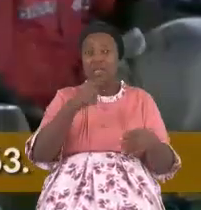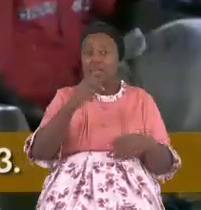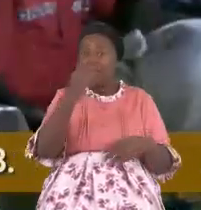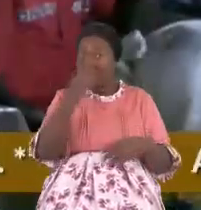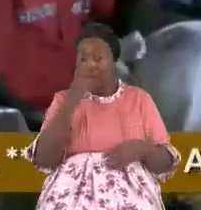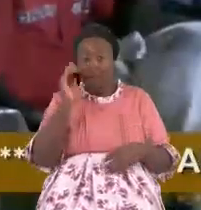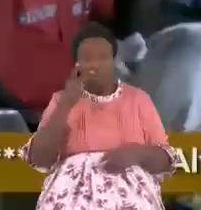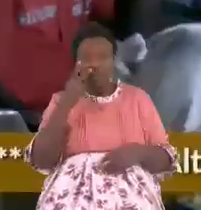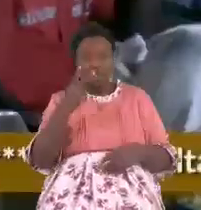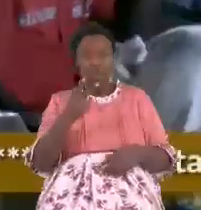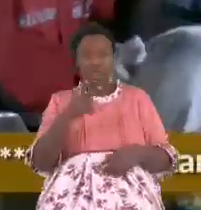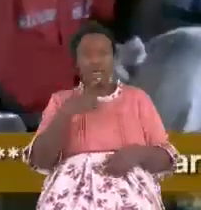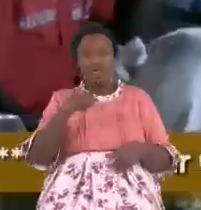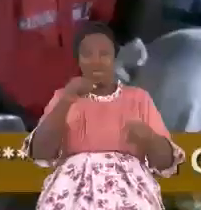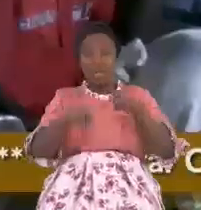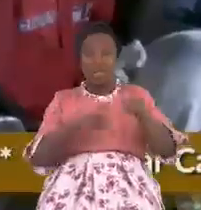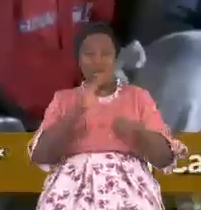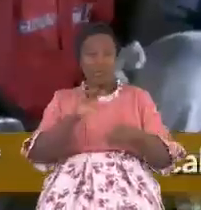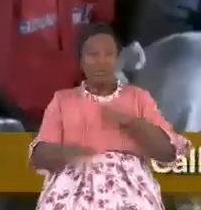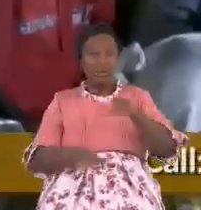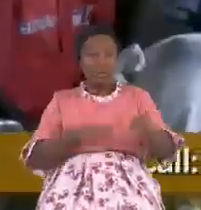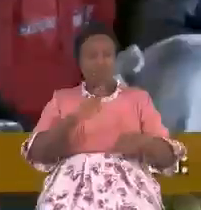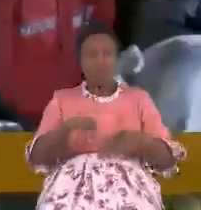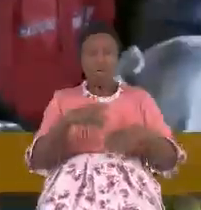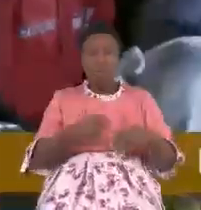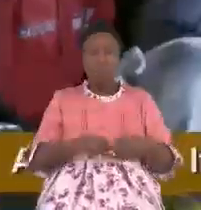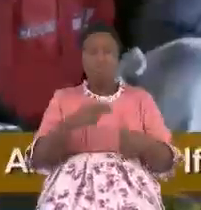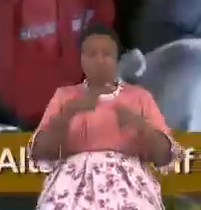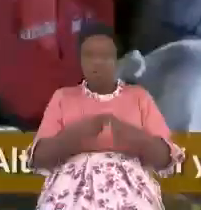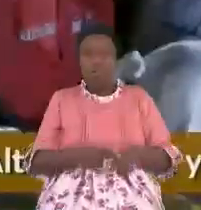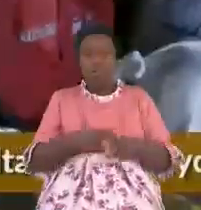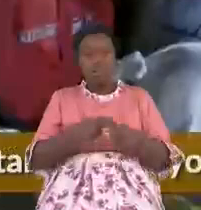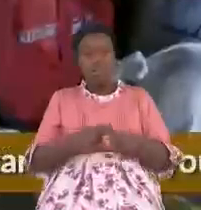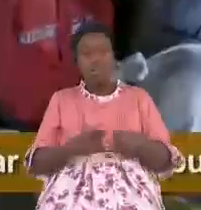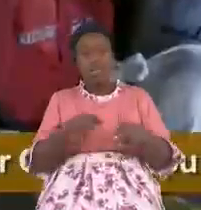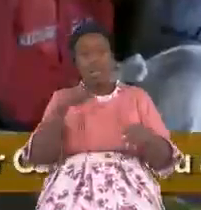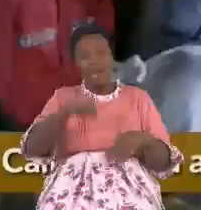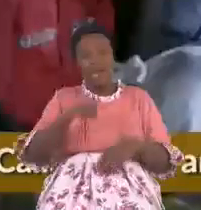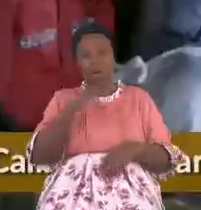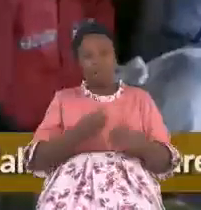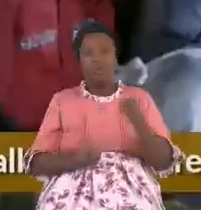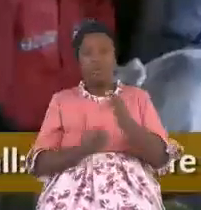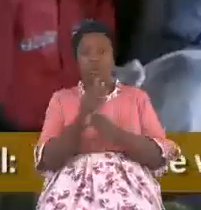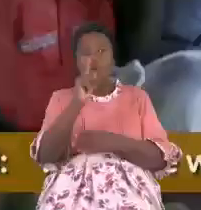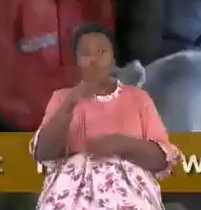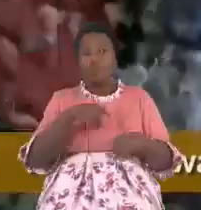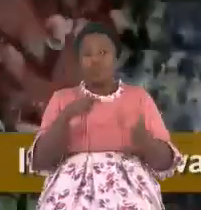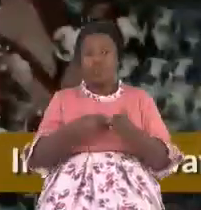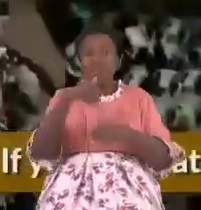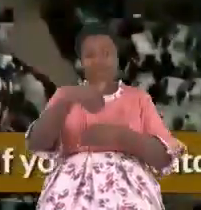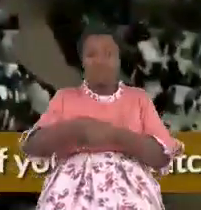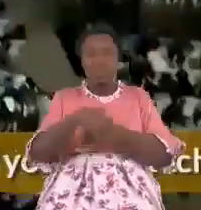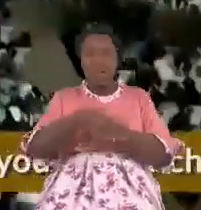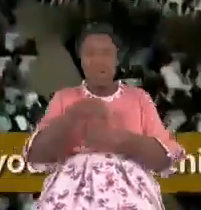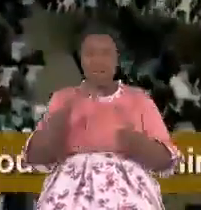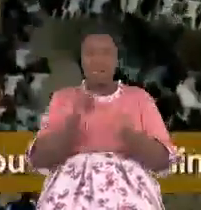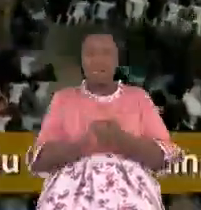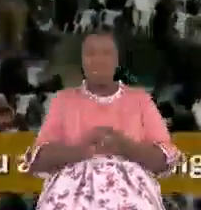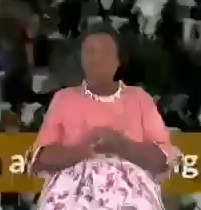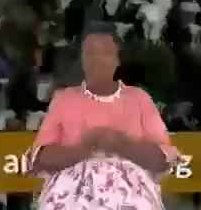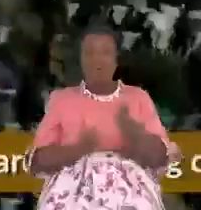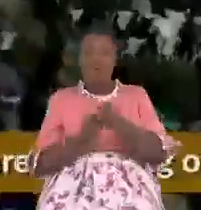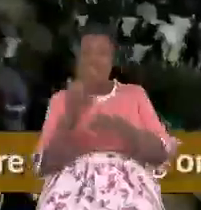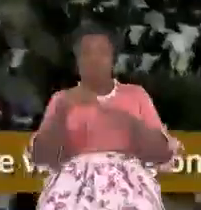leg will grow out tonight that cancer will disappear tonight and that growth in your body will literally